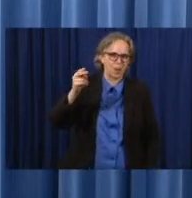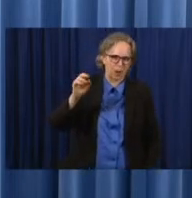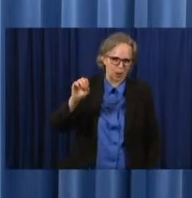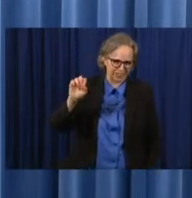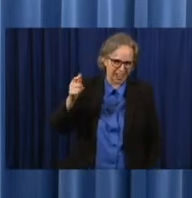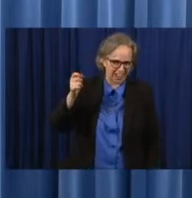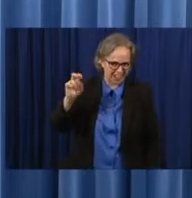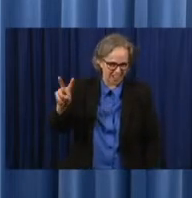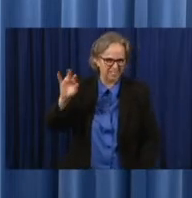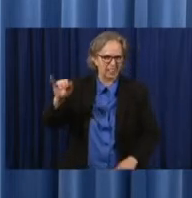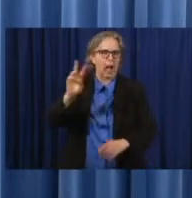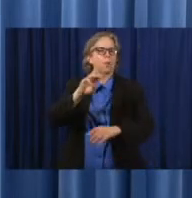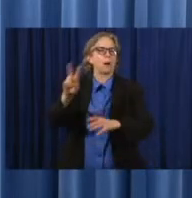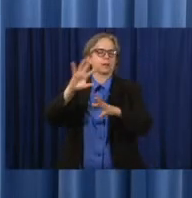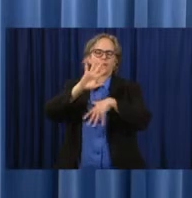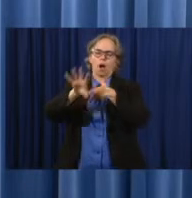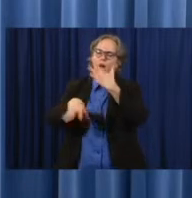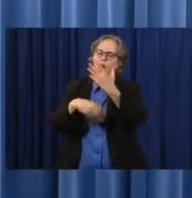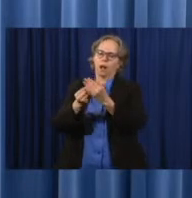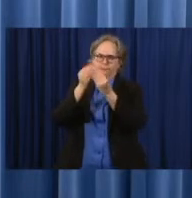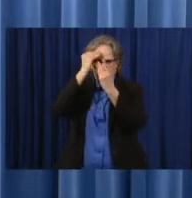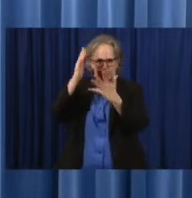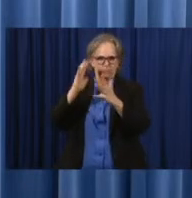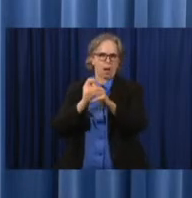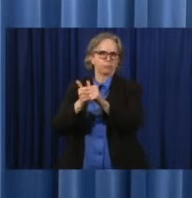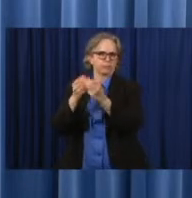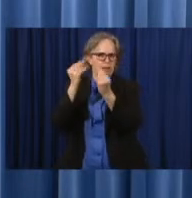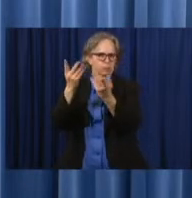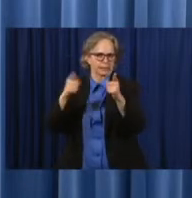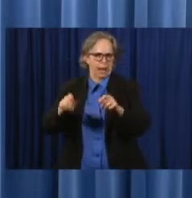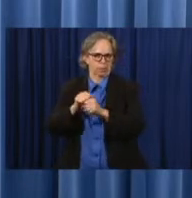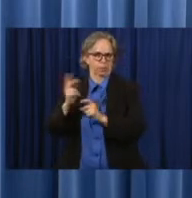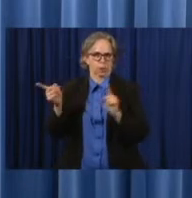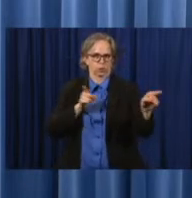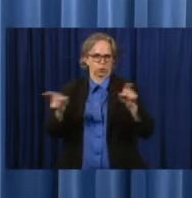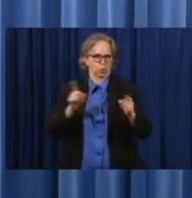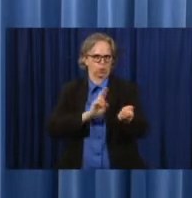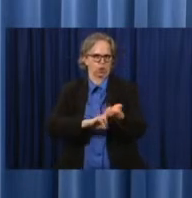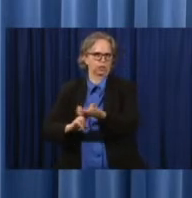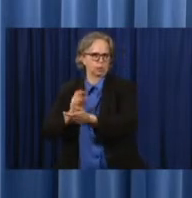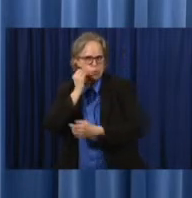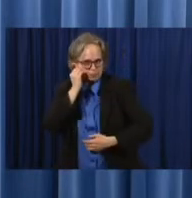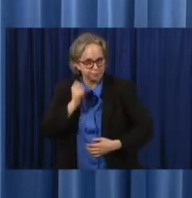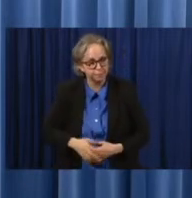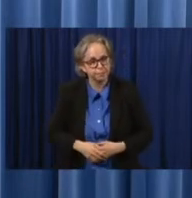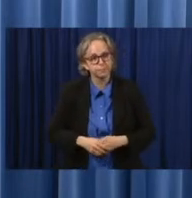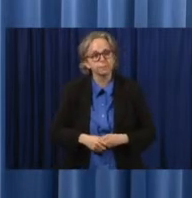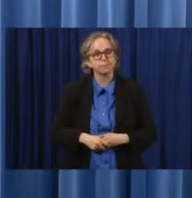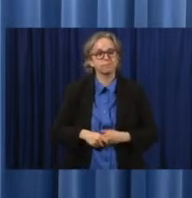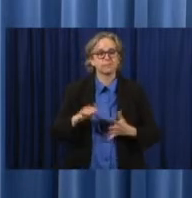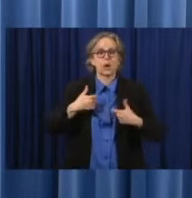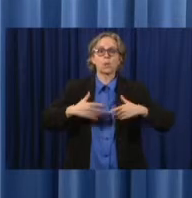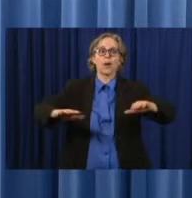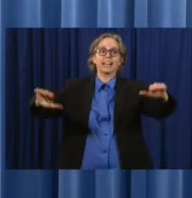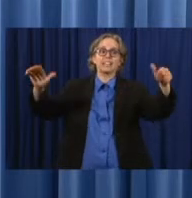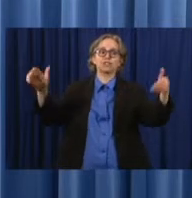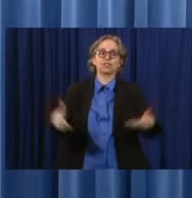I would like now to introduce you to another Ohioan who has successfully battled